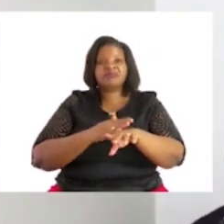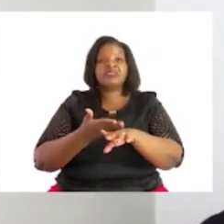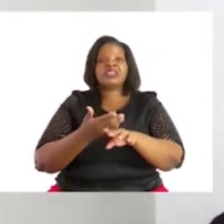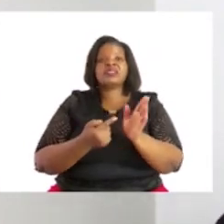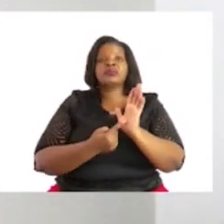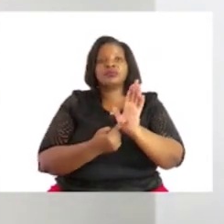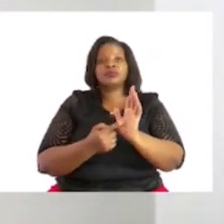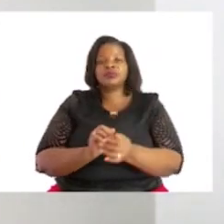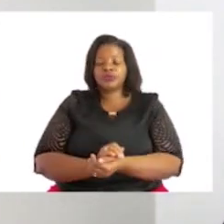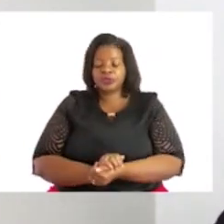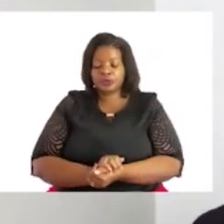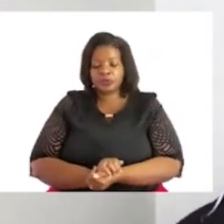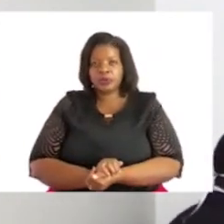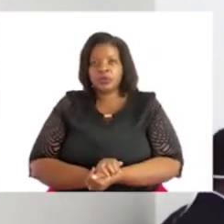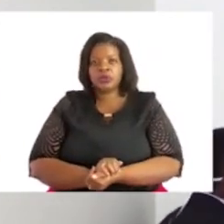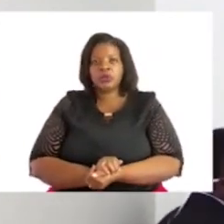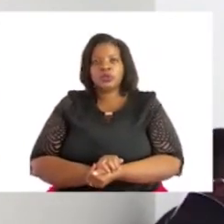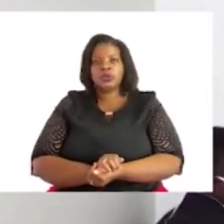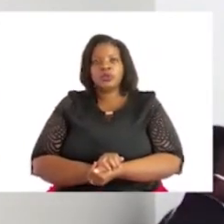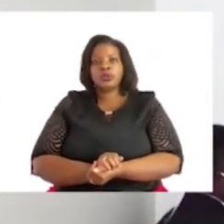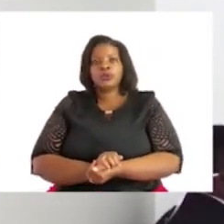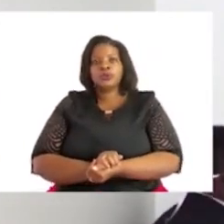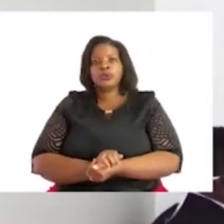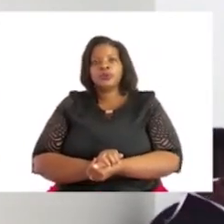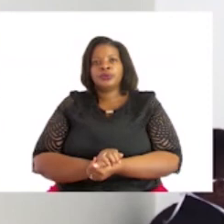an expanded notation of this number.